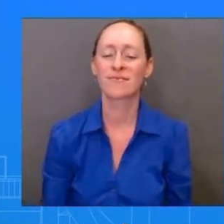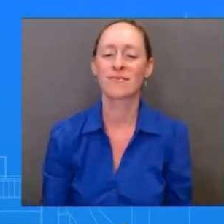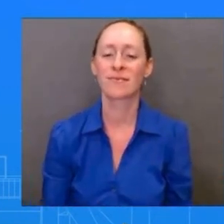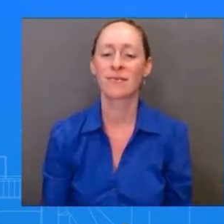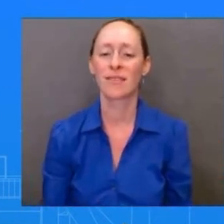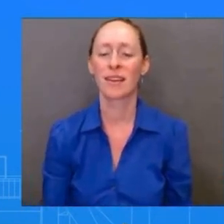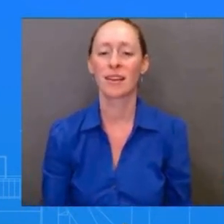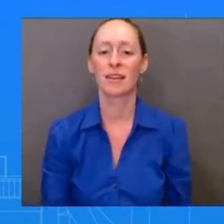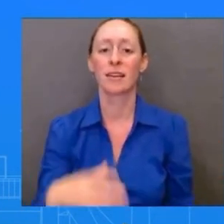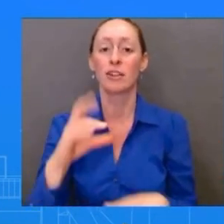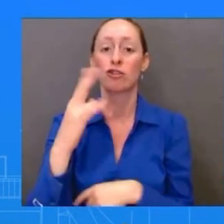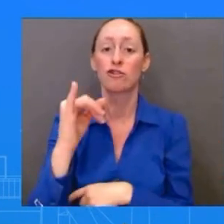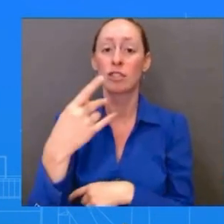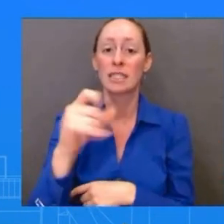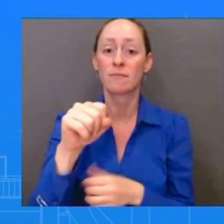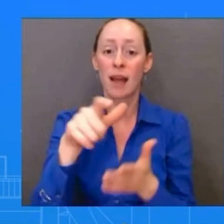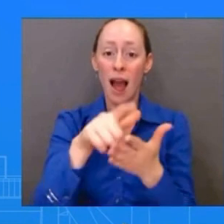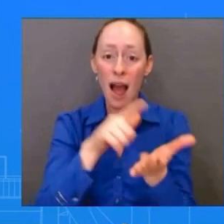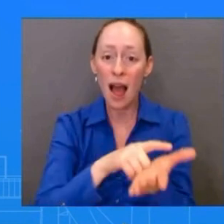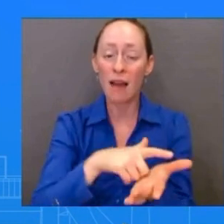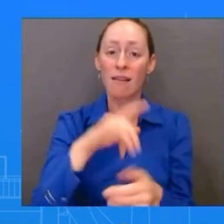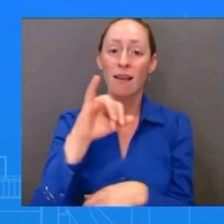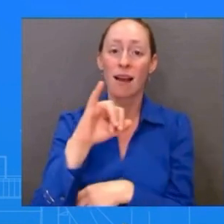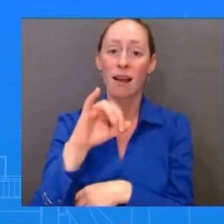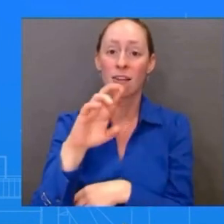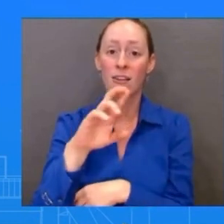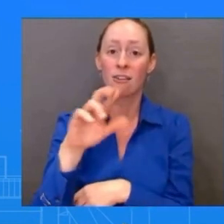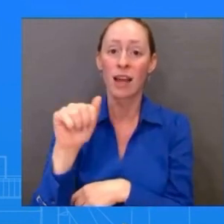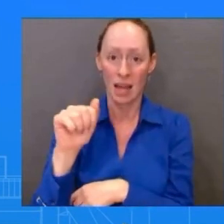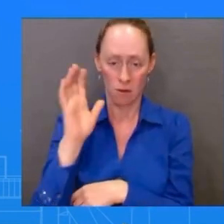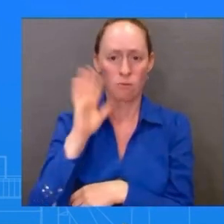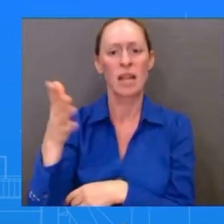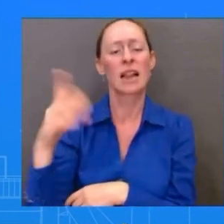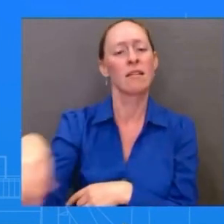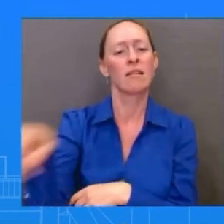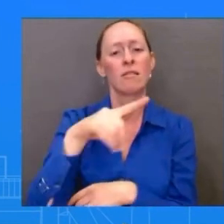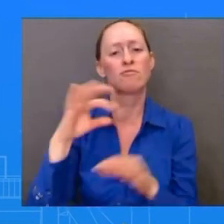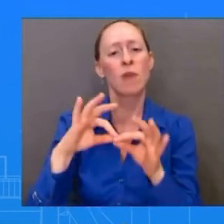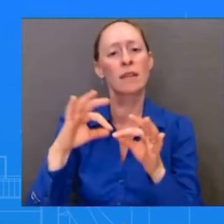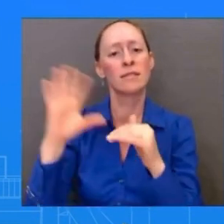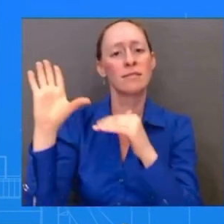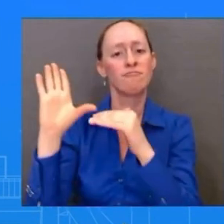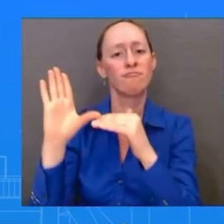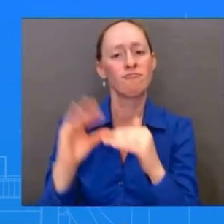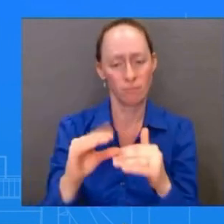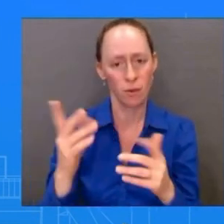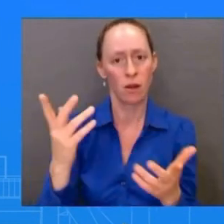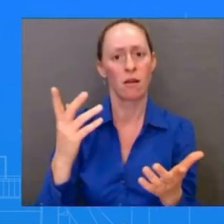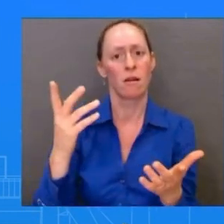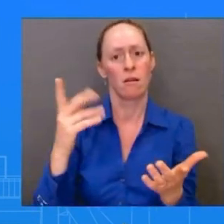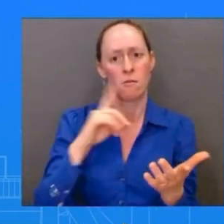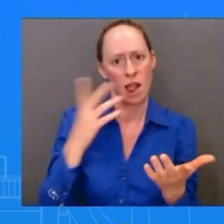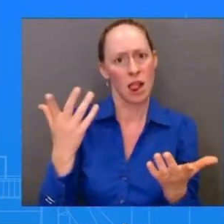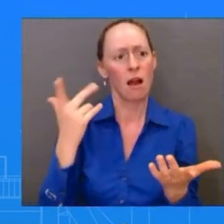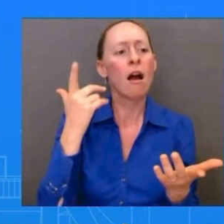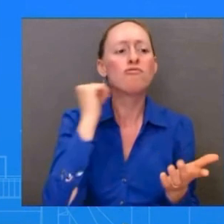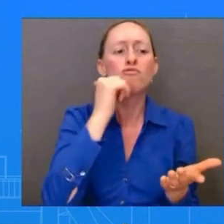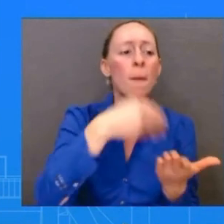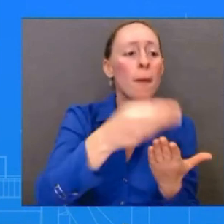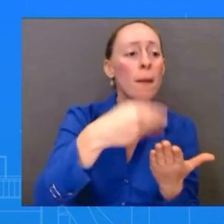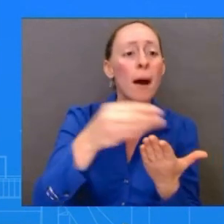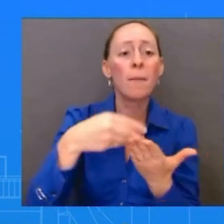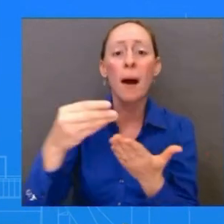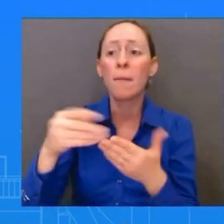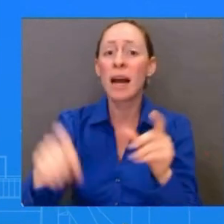every day. Today, Russia launched a new wave of air strikes against the people of Ukraine, killing at least